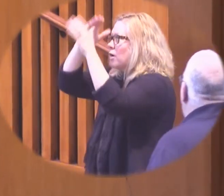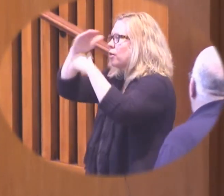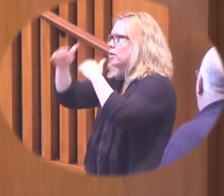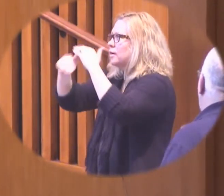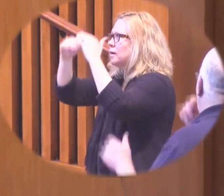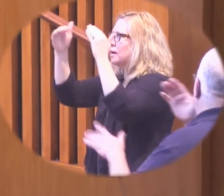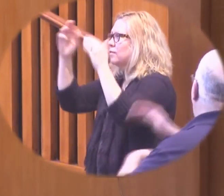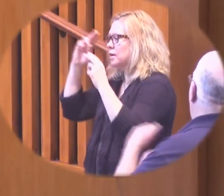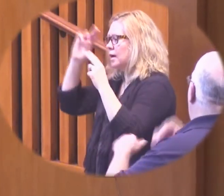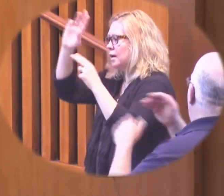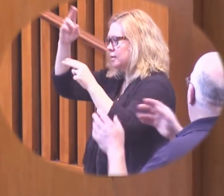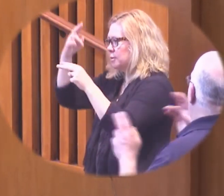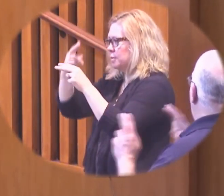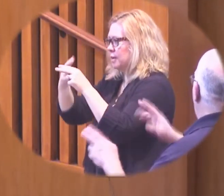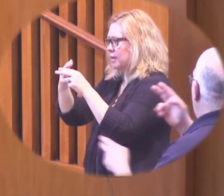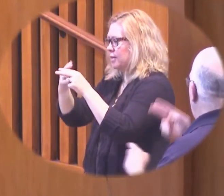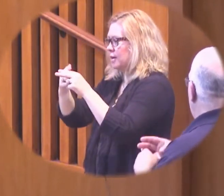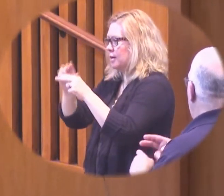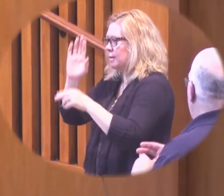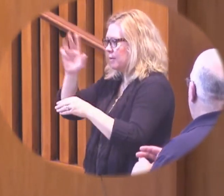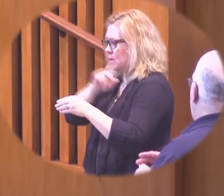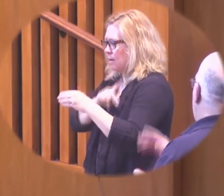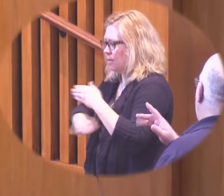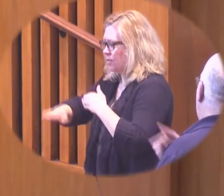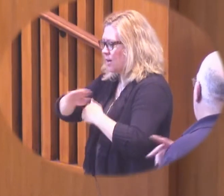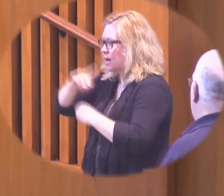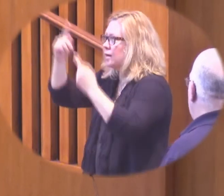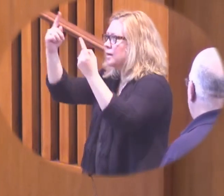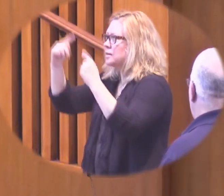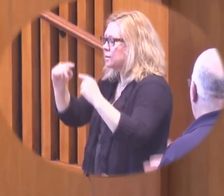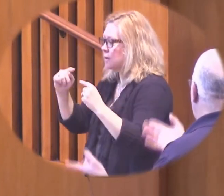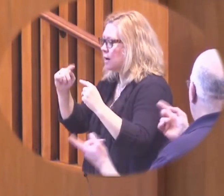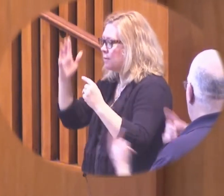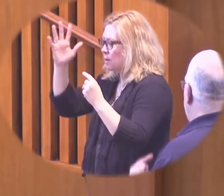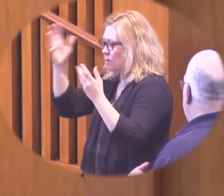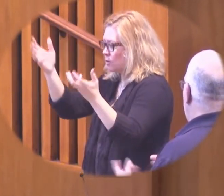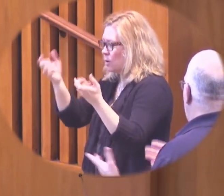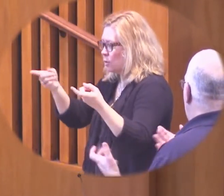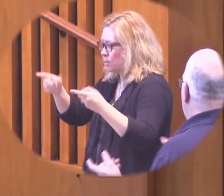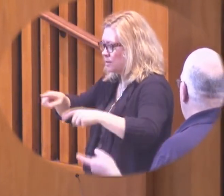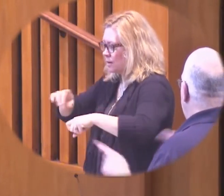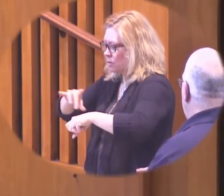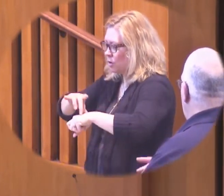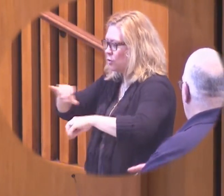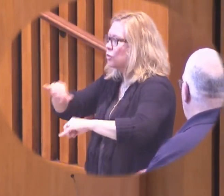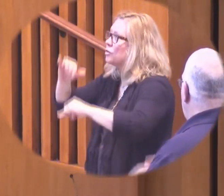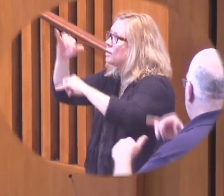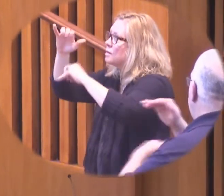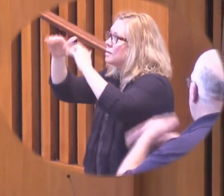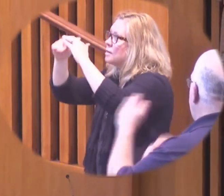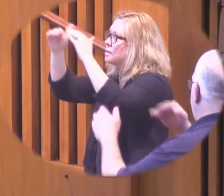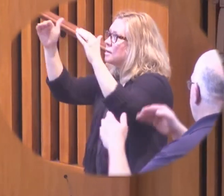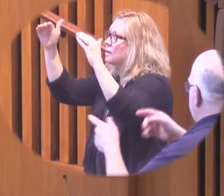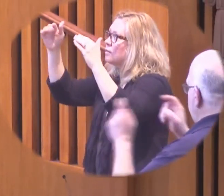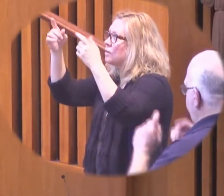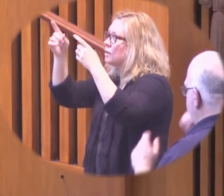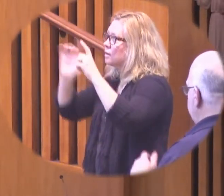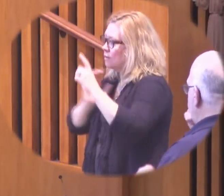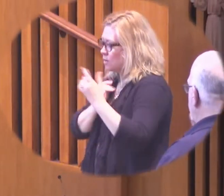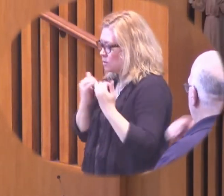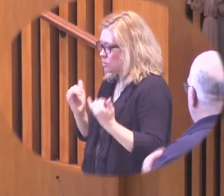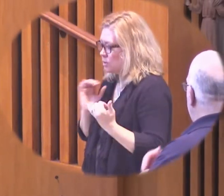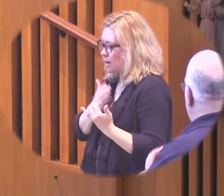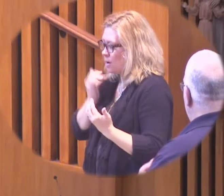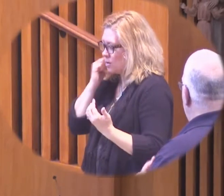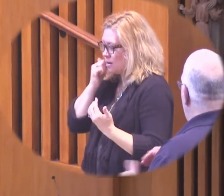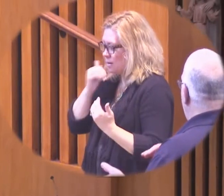who art in heaven, hallowed be thy name. Thy kingdom come, thy will be done on earth